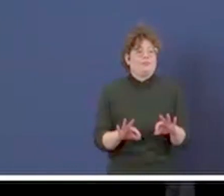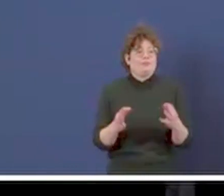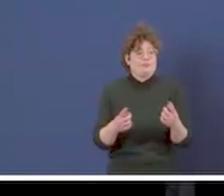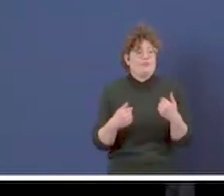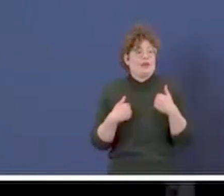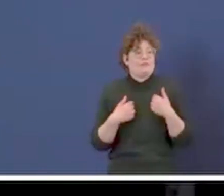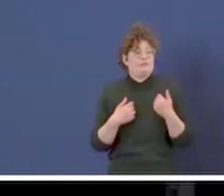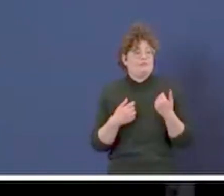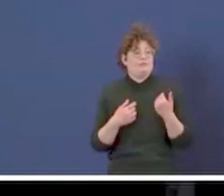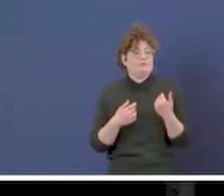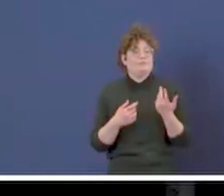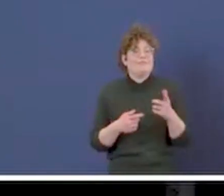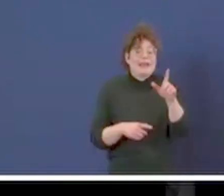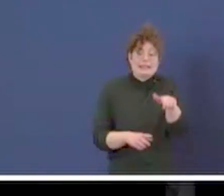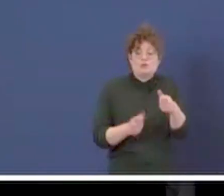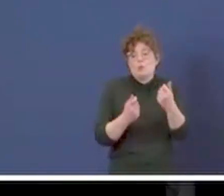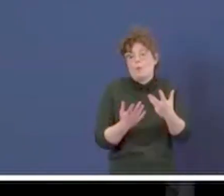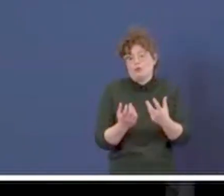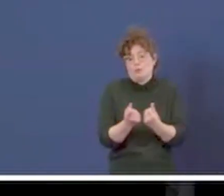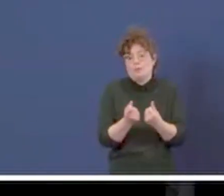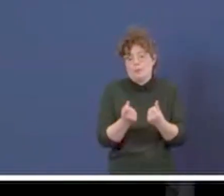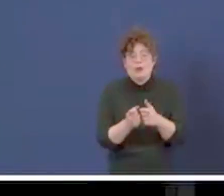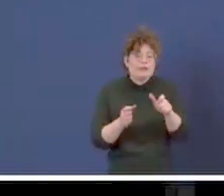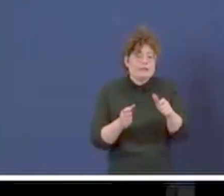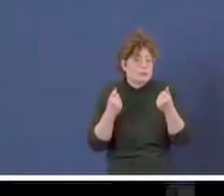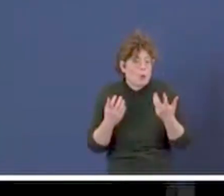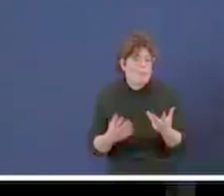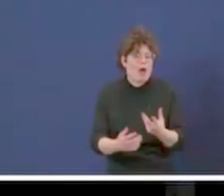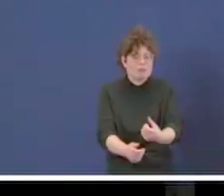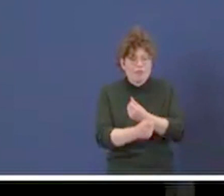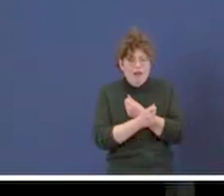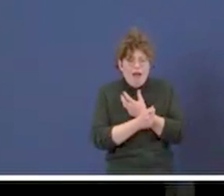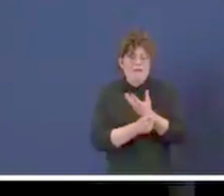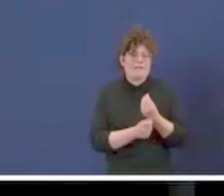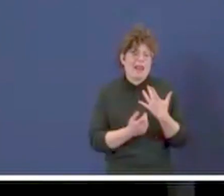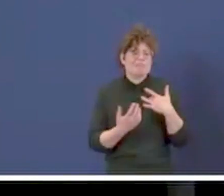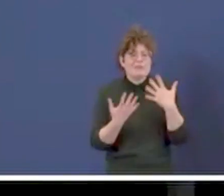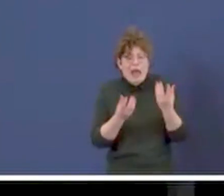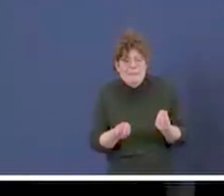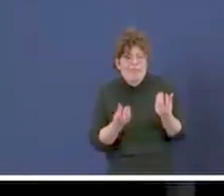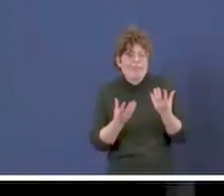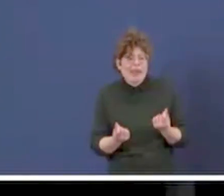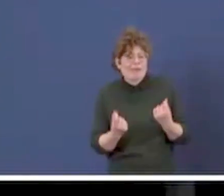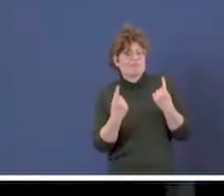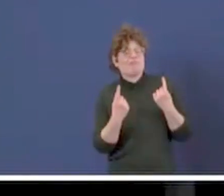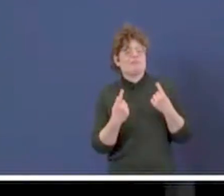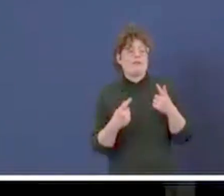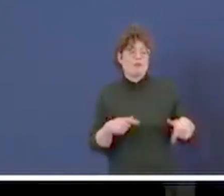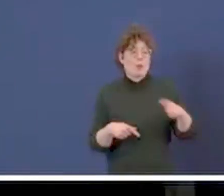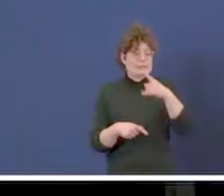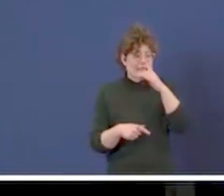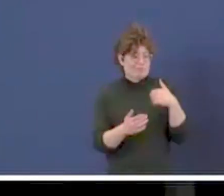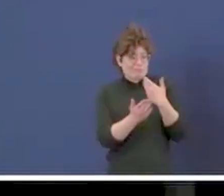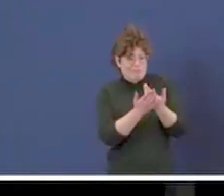need so much support. They need so much love and empathy. Those kiddos are bringing